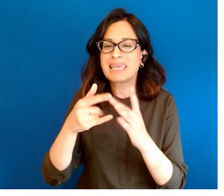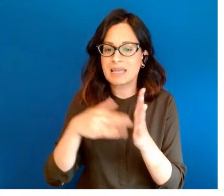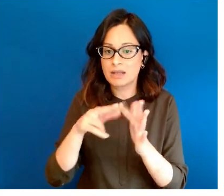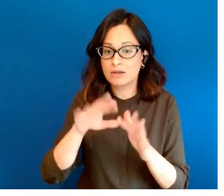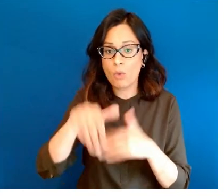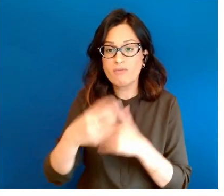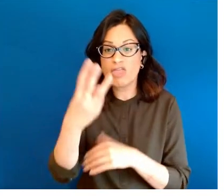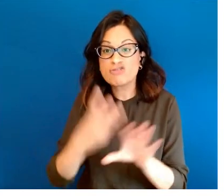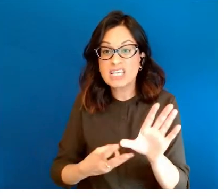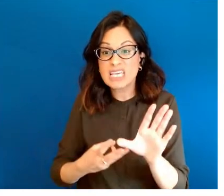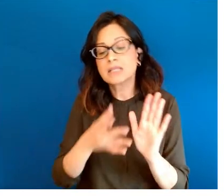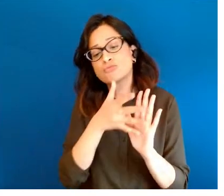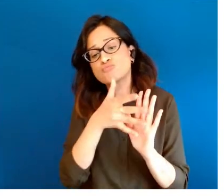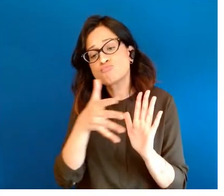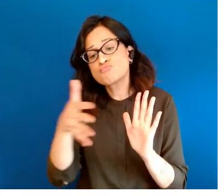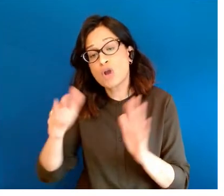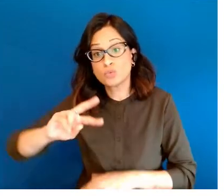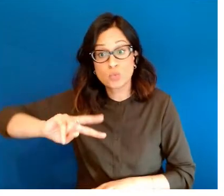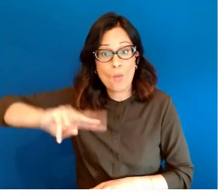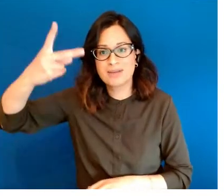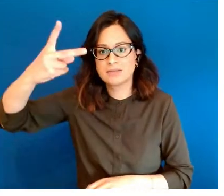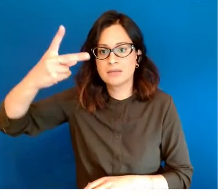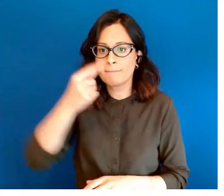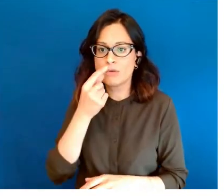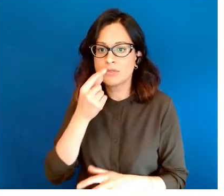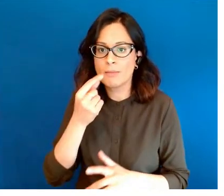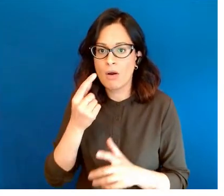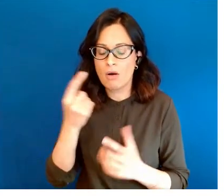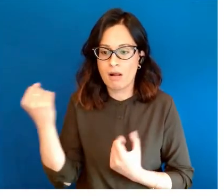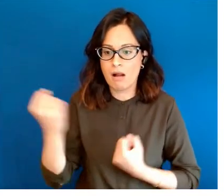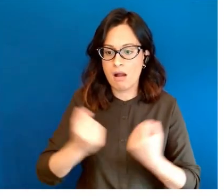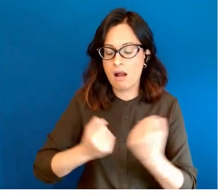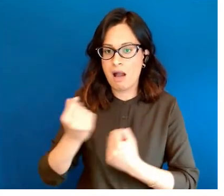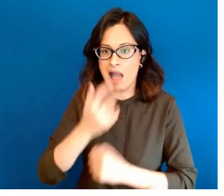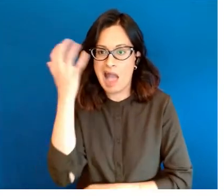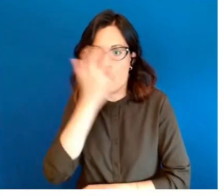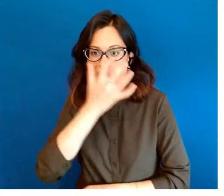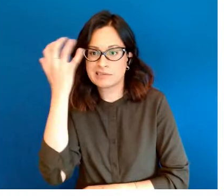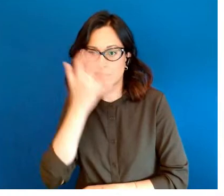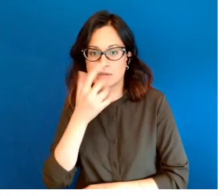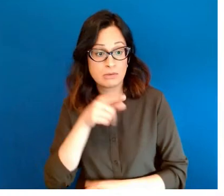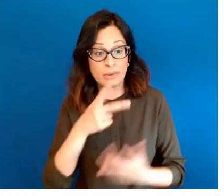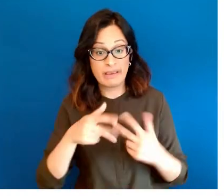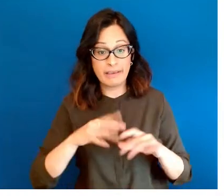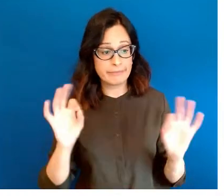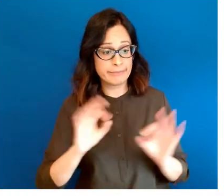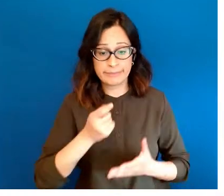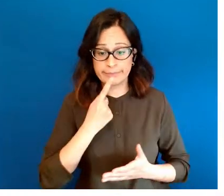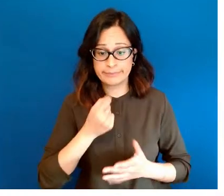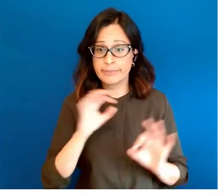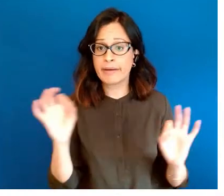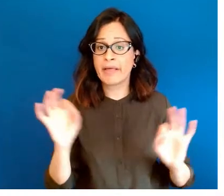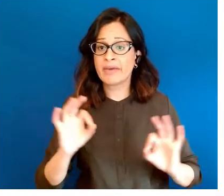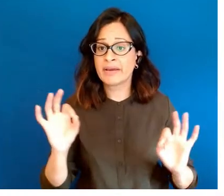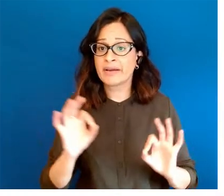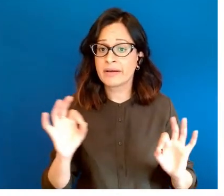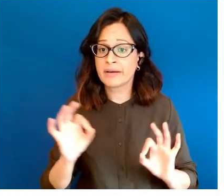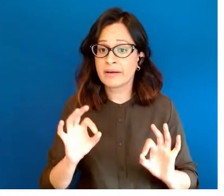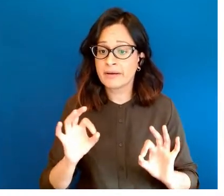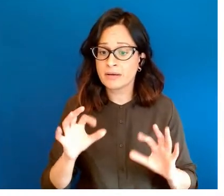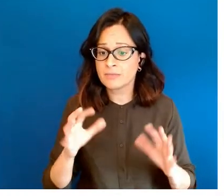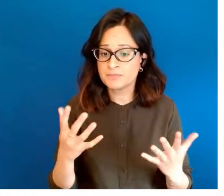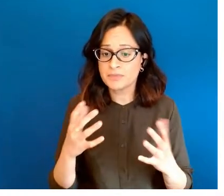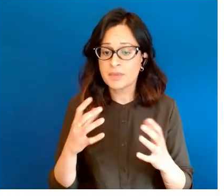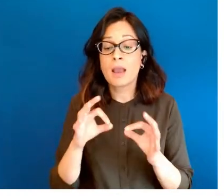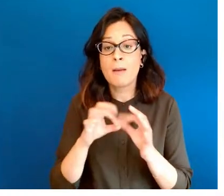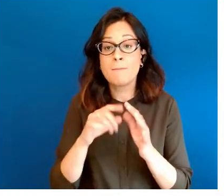you were twice as likely to have an accident to somebody who wasn't taking benzodiazepine. If you were